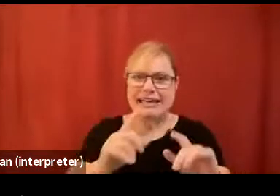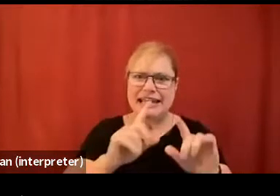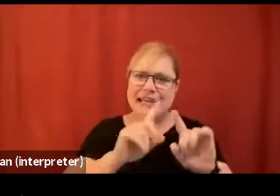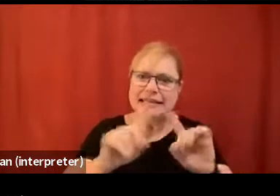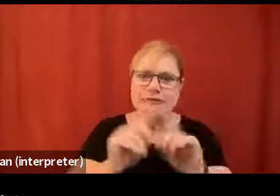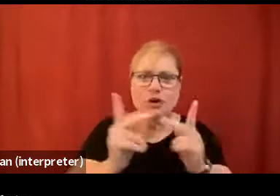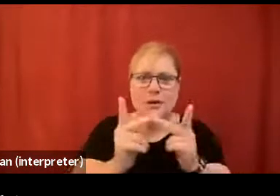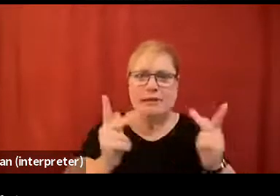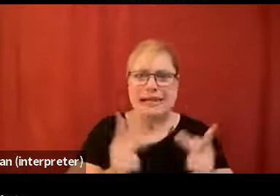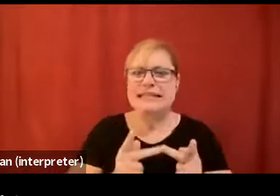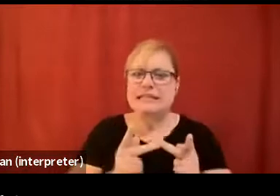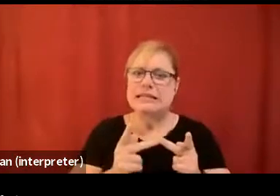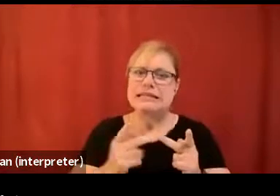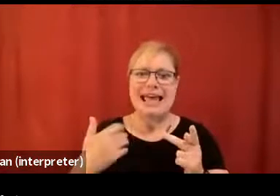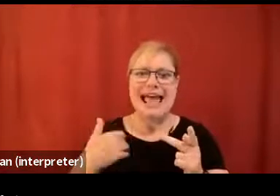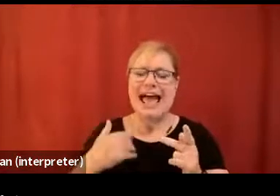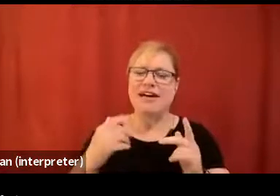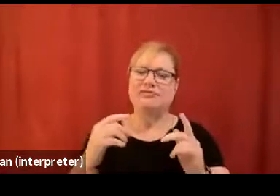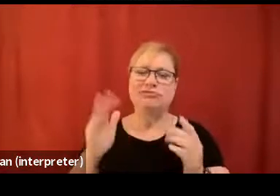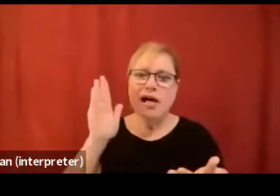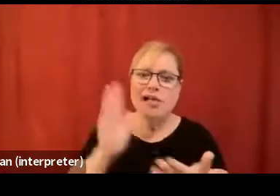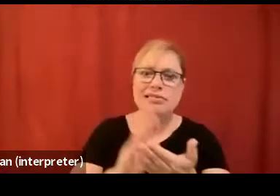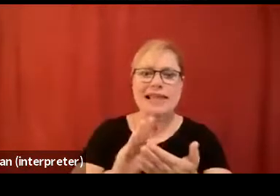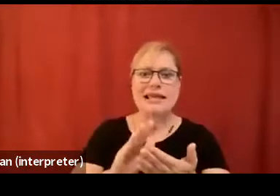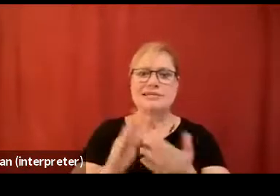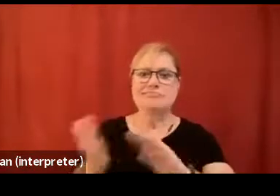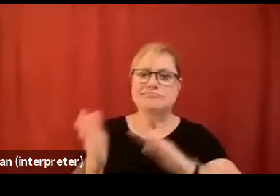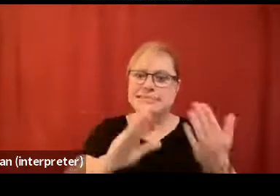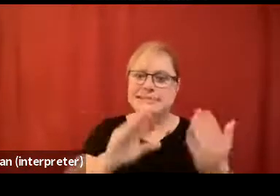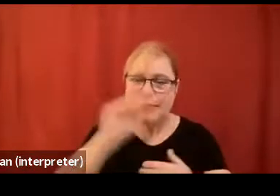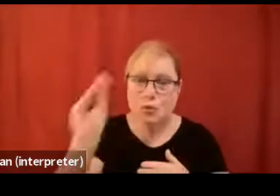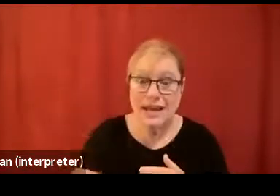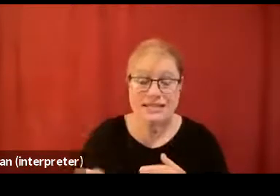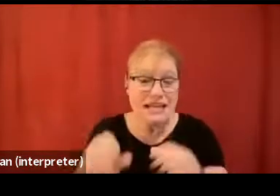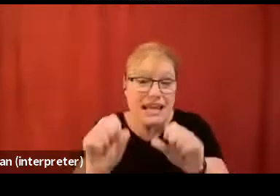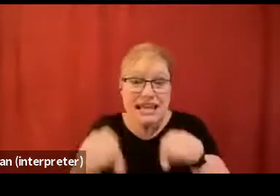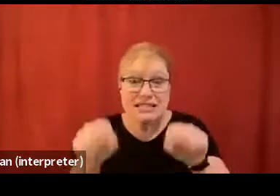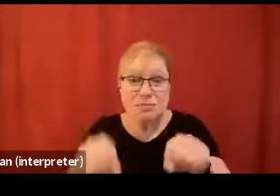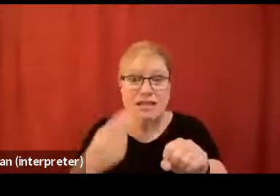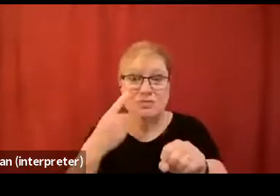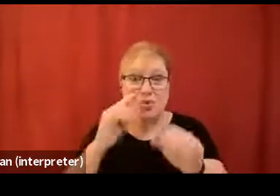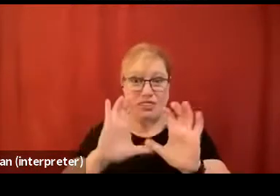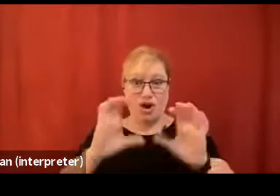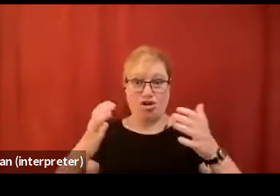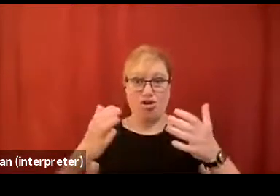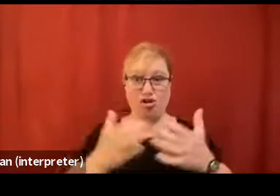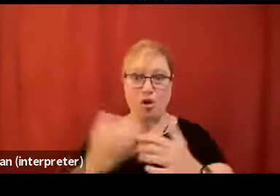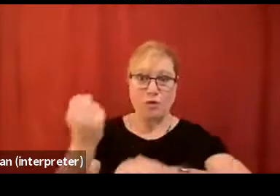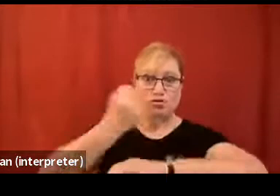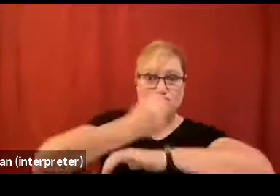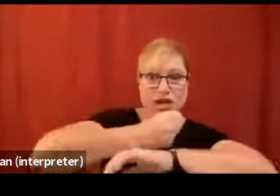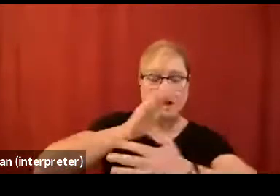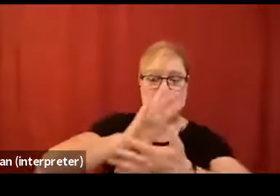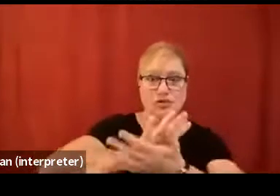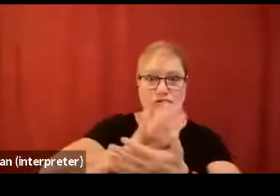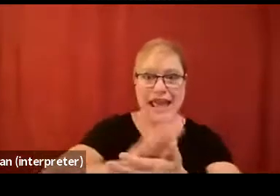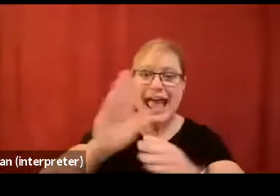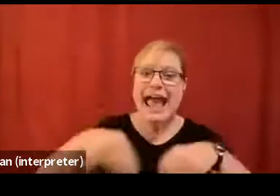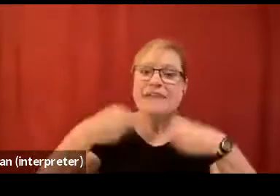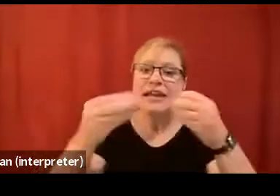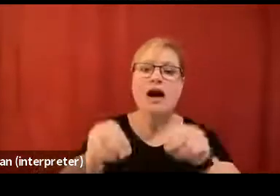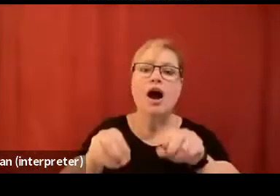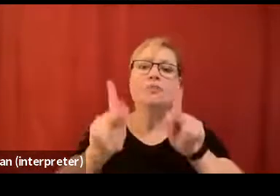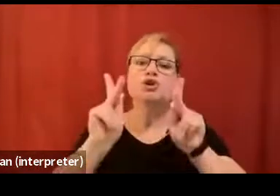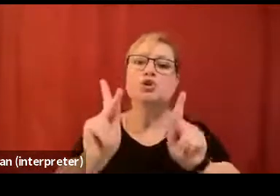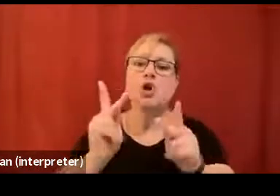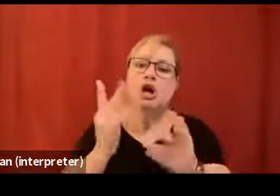and disease in some countries. But is it possible that this global shutdown of schools has provided us with opportunities to stop